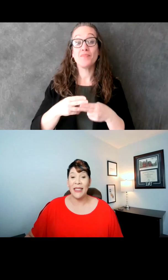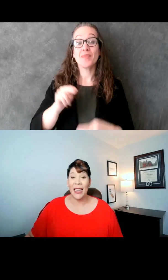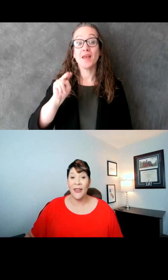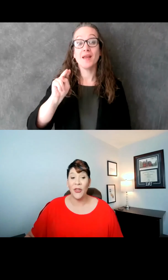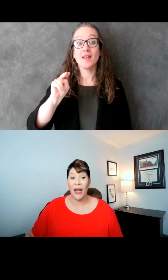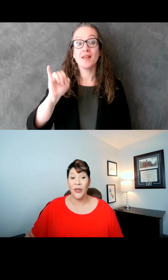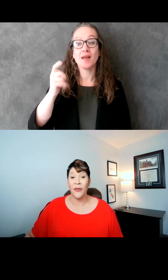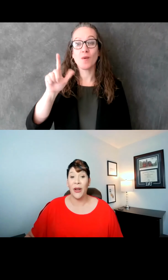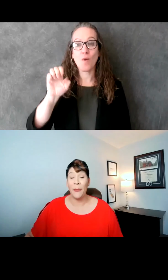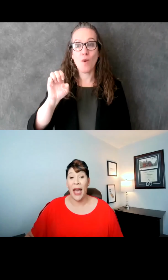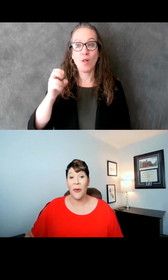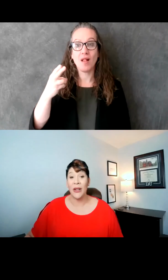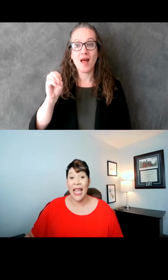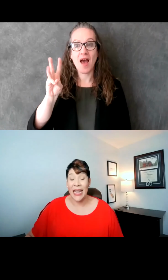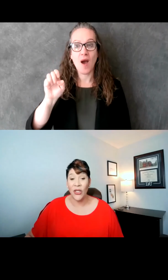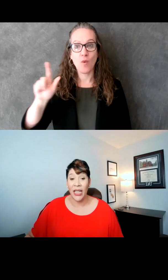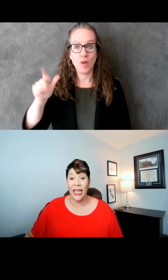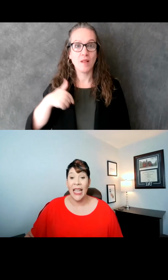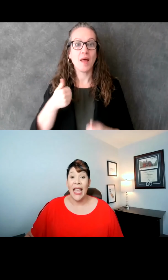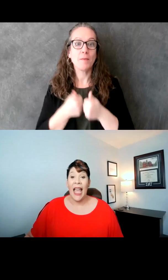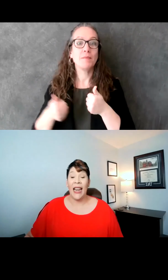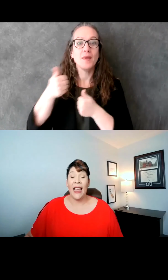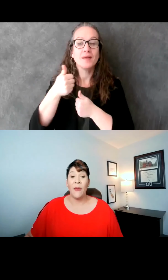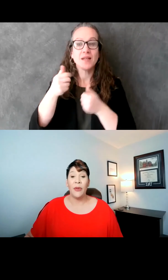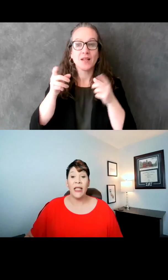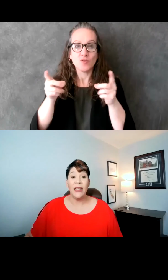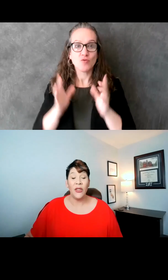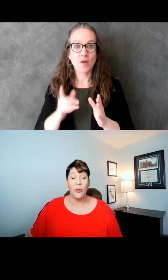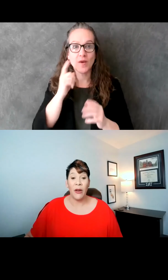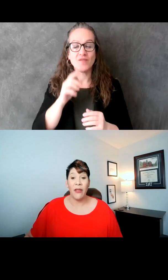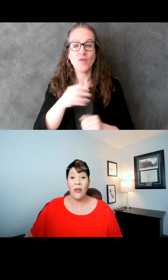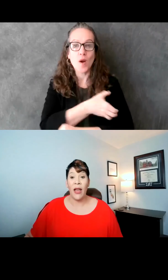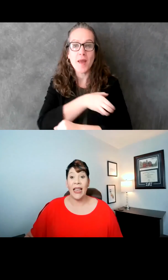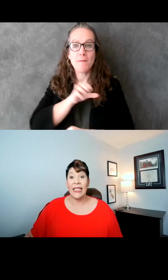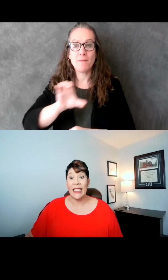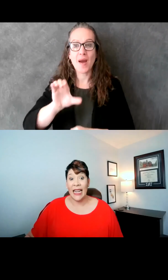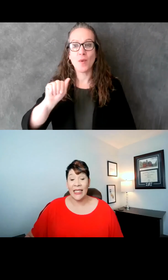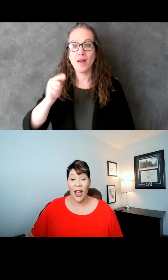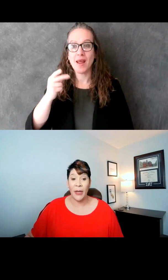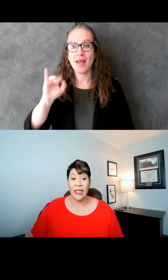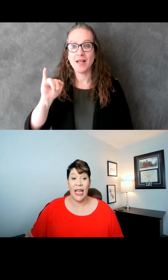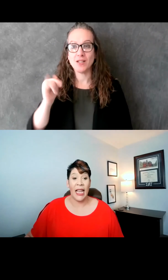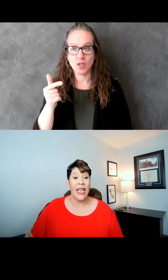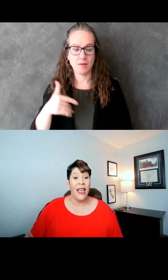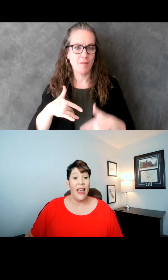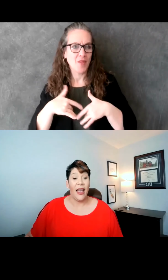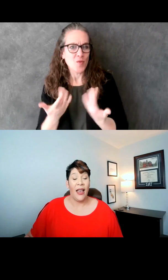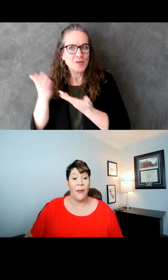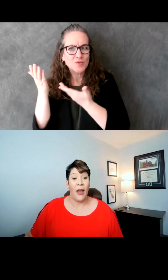I'm the Executive Director for Empowered Aging, and I am pleased to bring with you an exciting topic